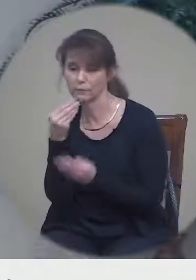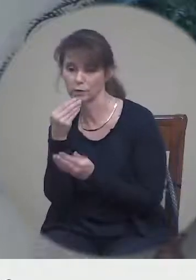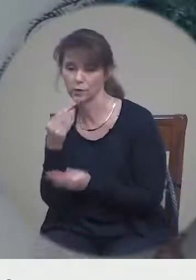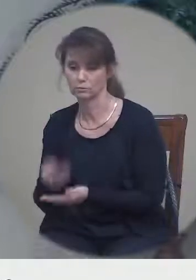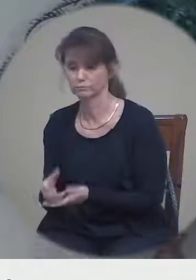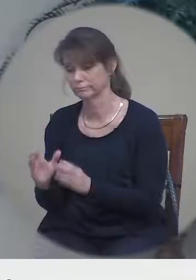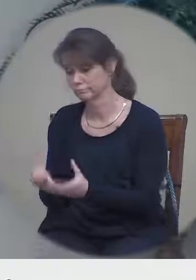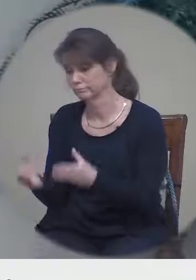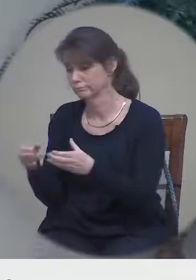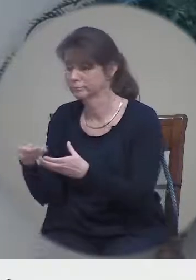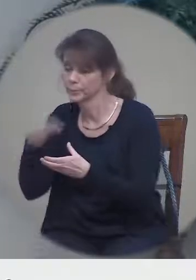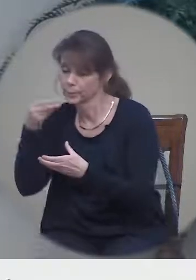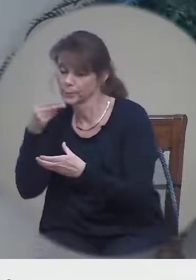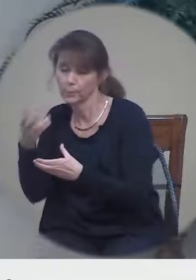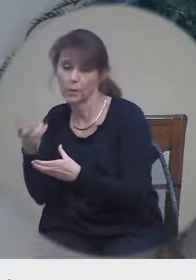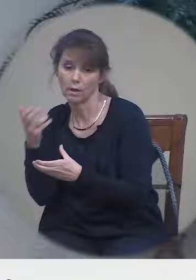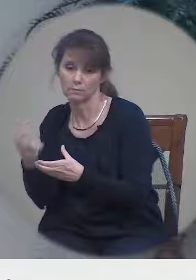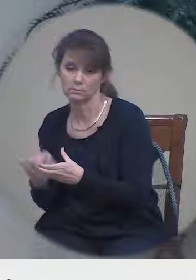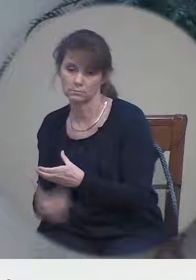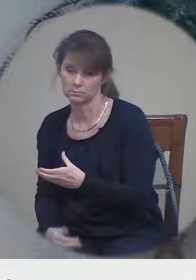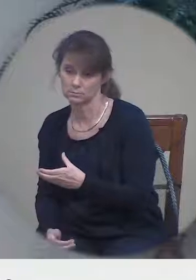for a pot of red stew